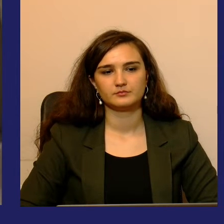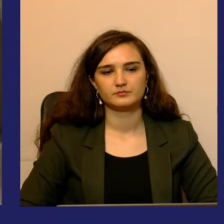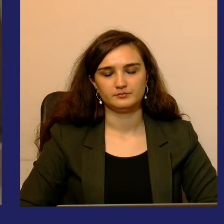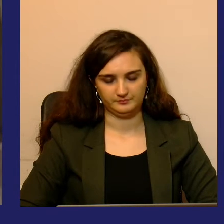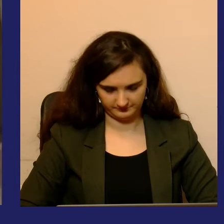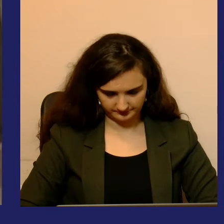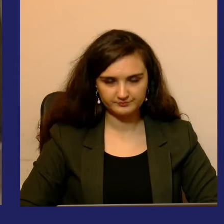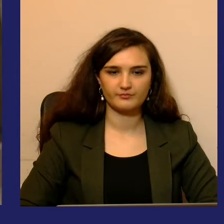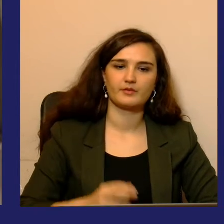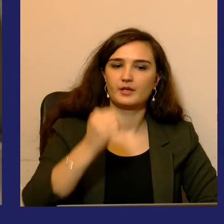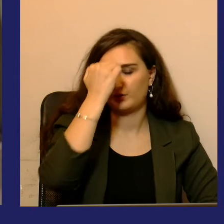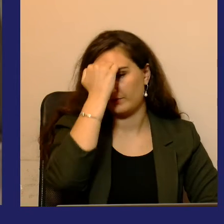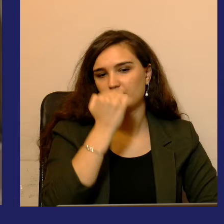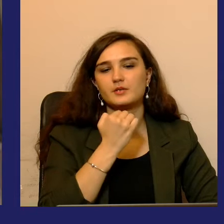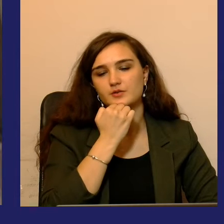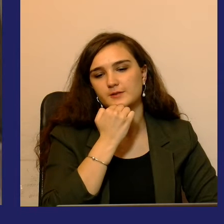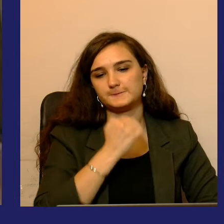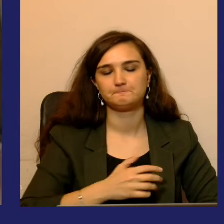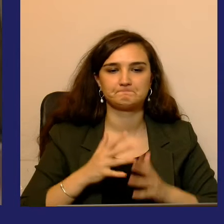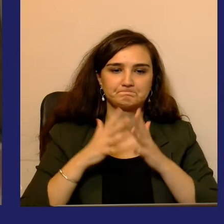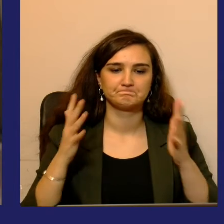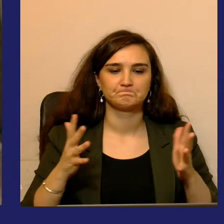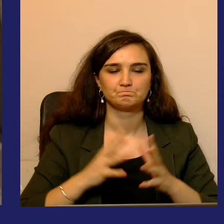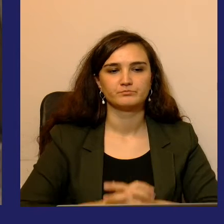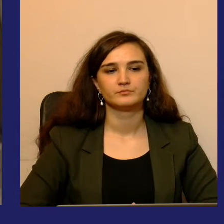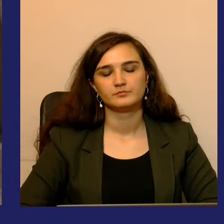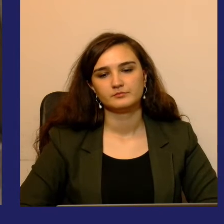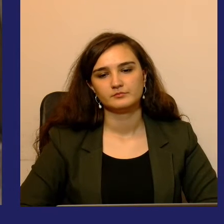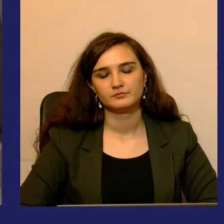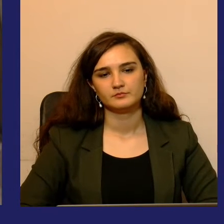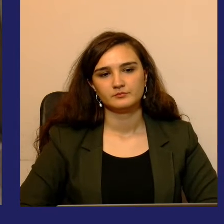Thank you very much. So my next question is then,